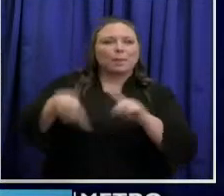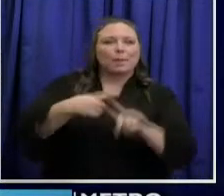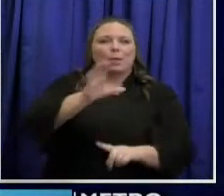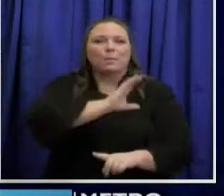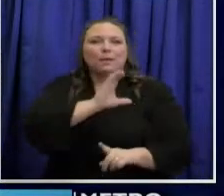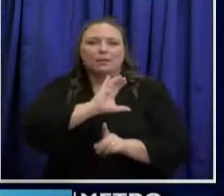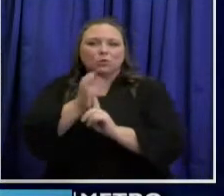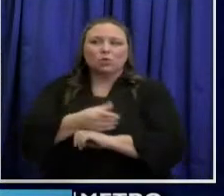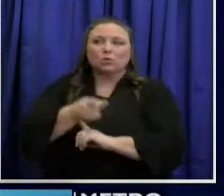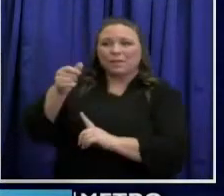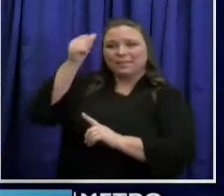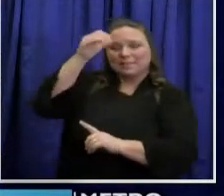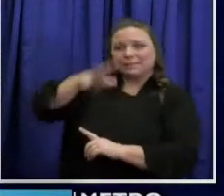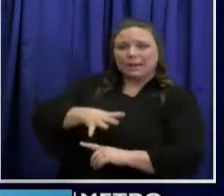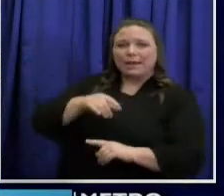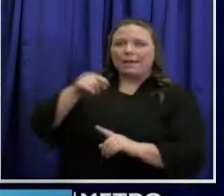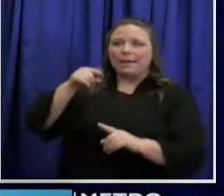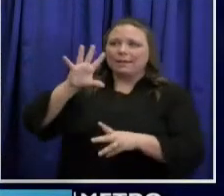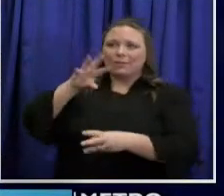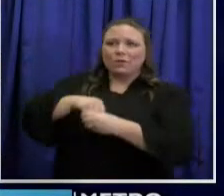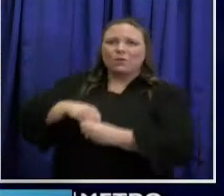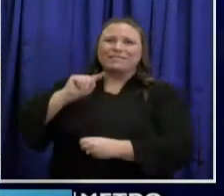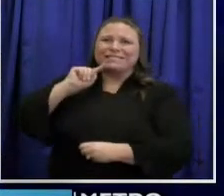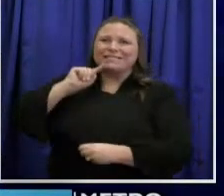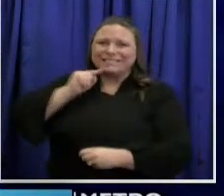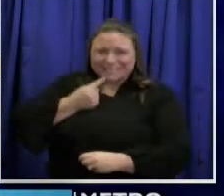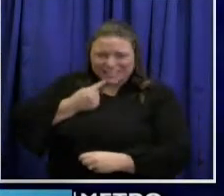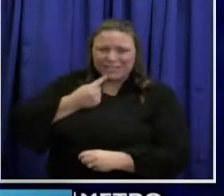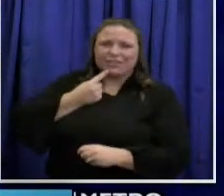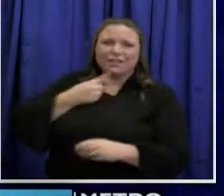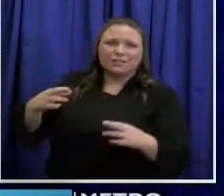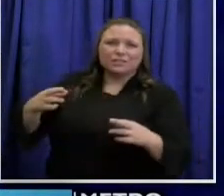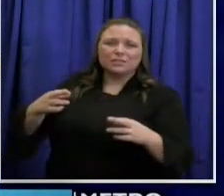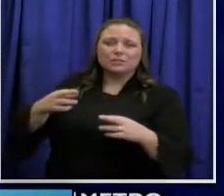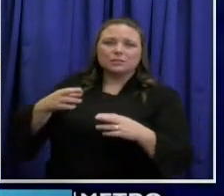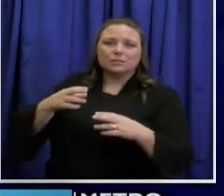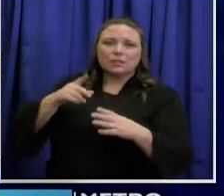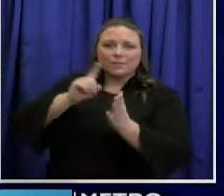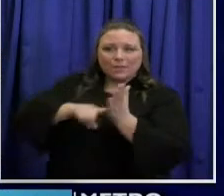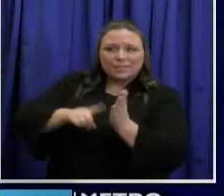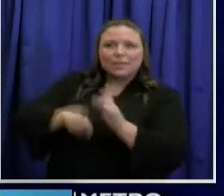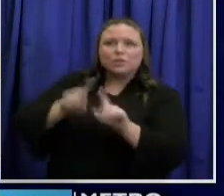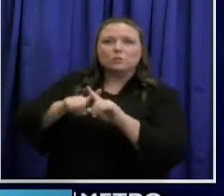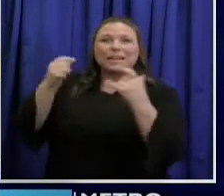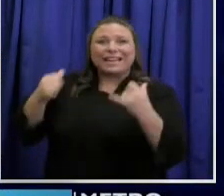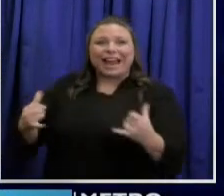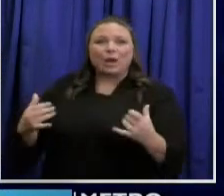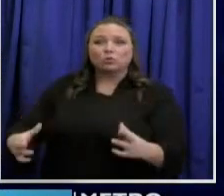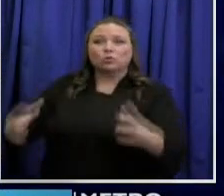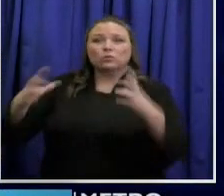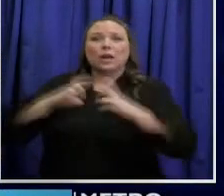an investigation so serious is retiring with full city benefits. Thank you so much.